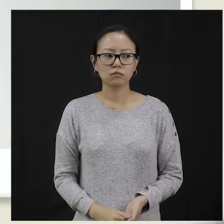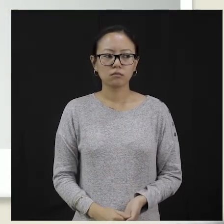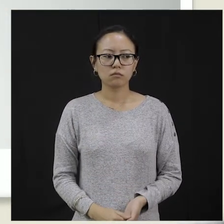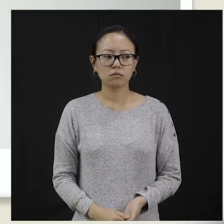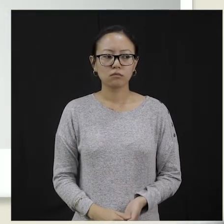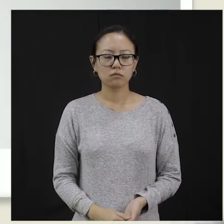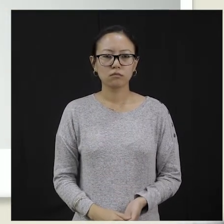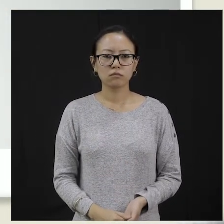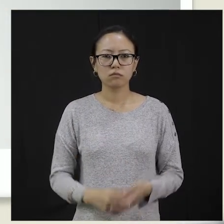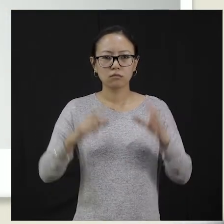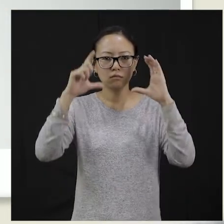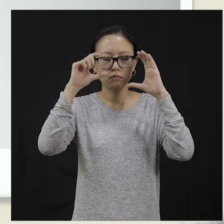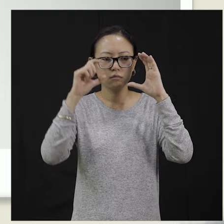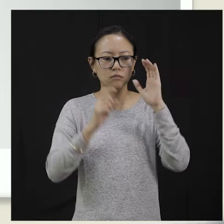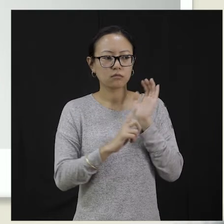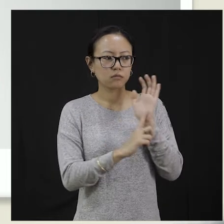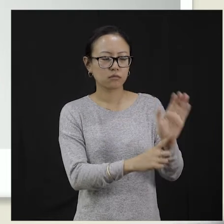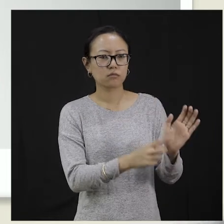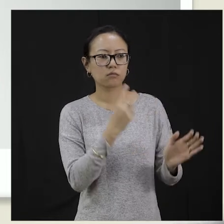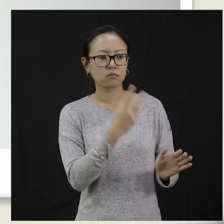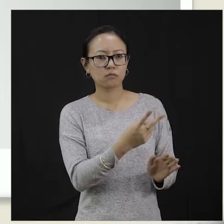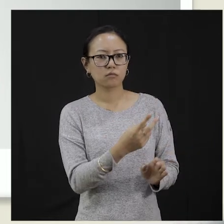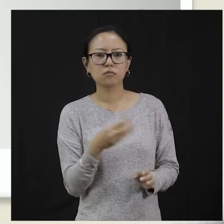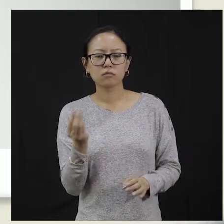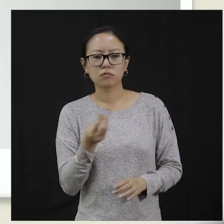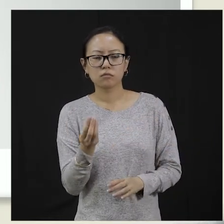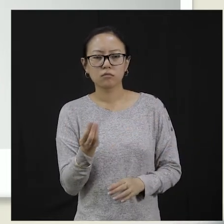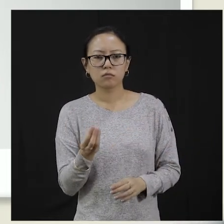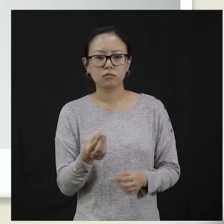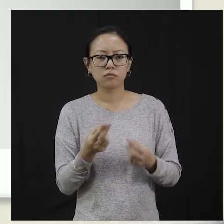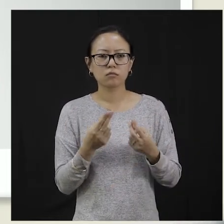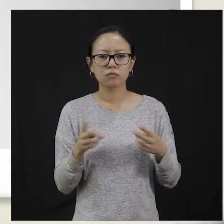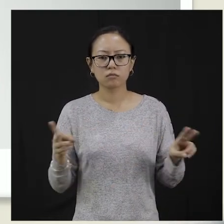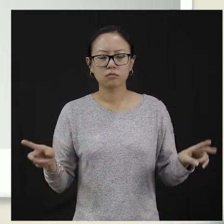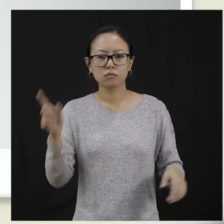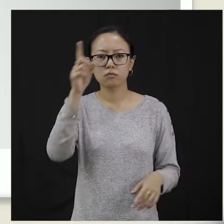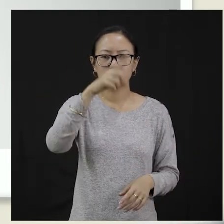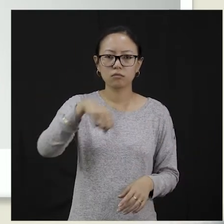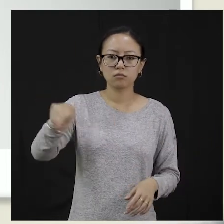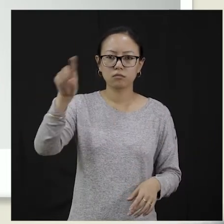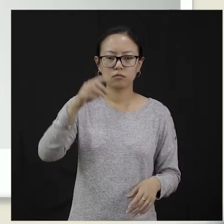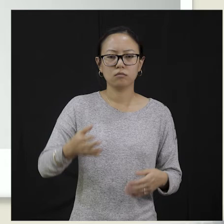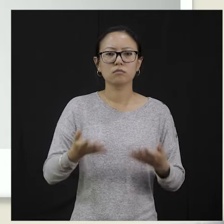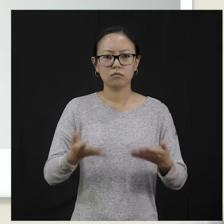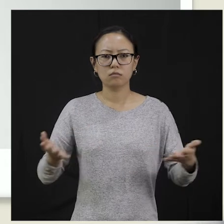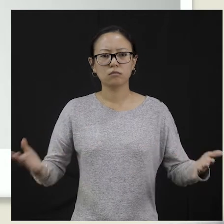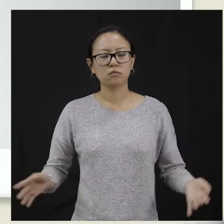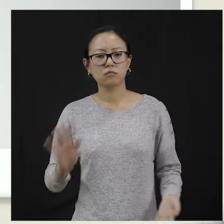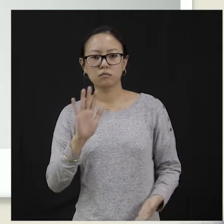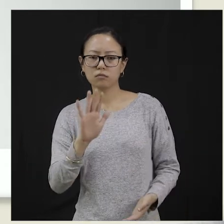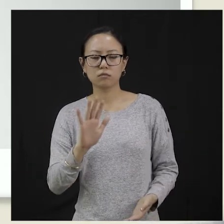Then, here you can see some circular objects. Wheel is circle